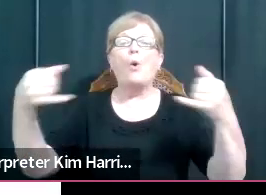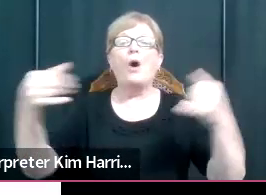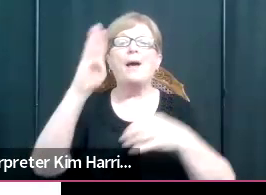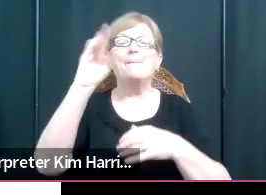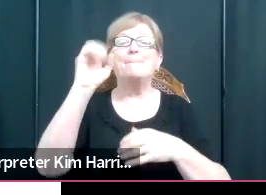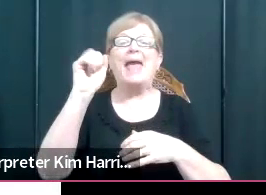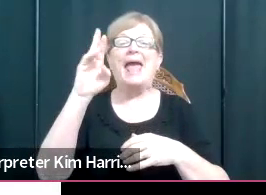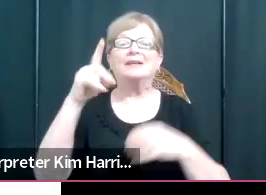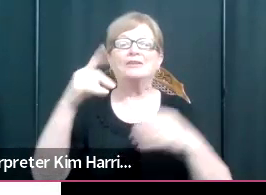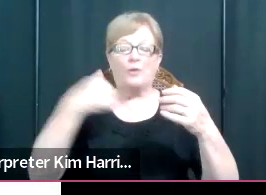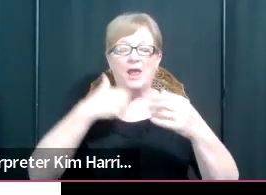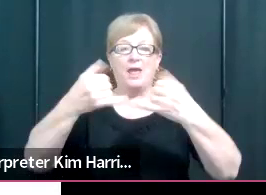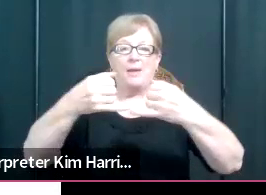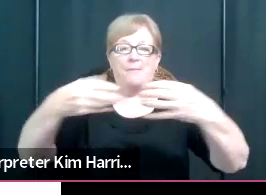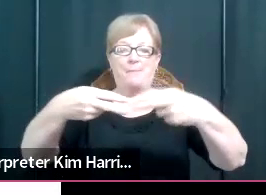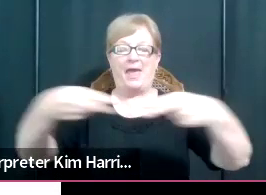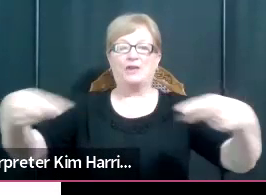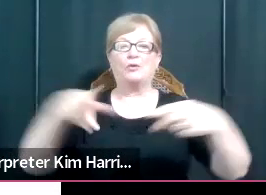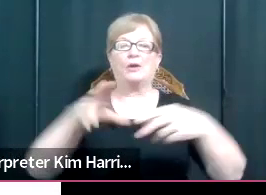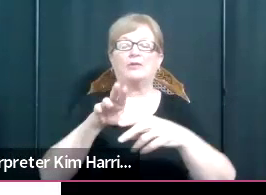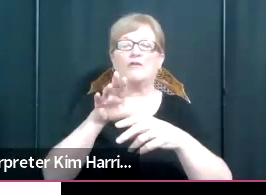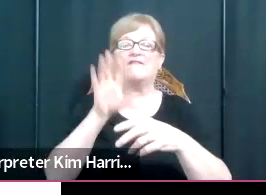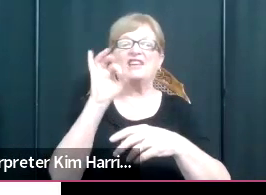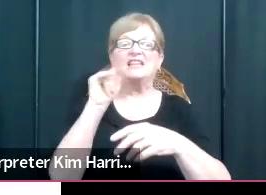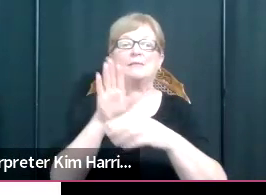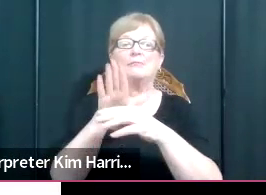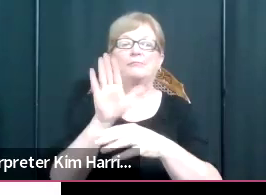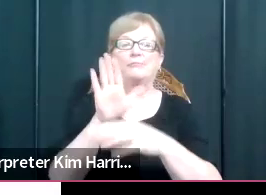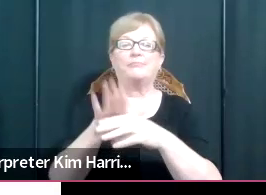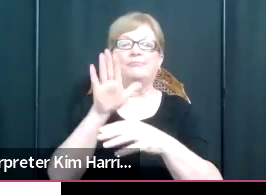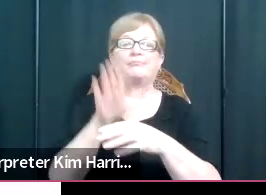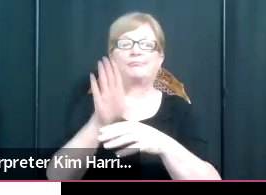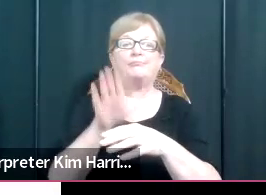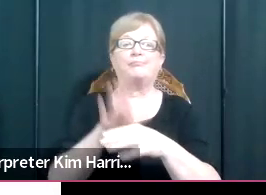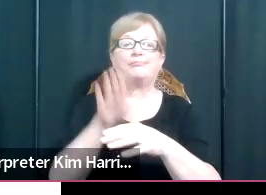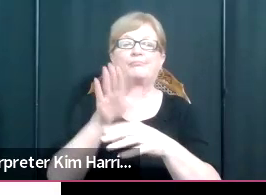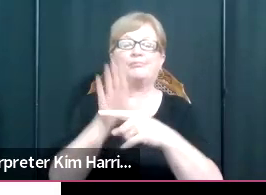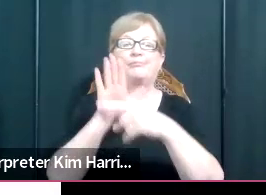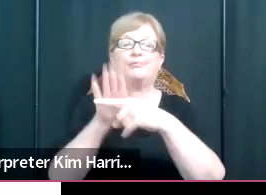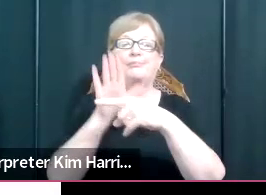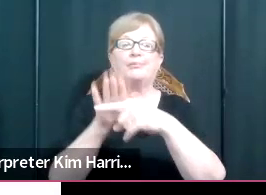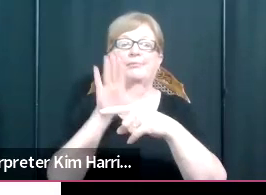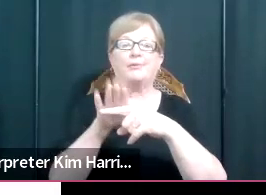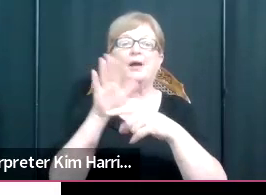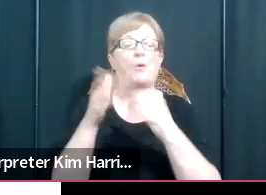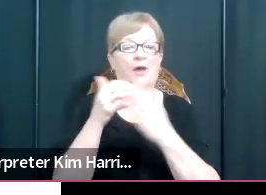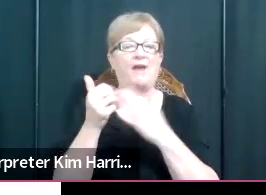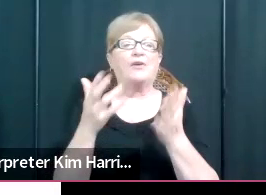can tap your leg and tap your feet and jostle that way. And then we have all different kinds